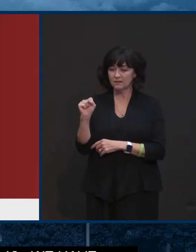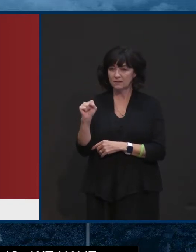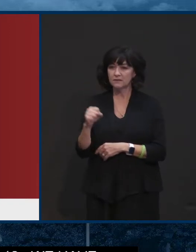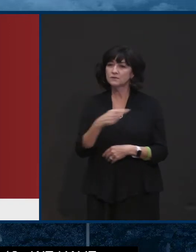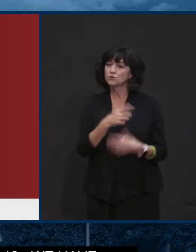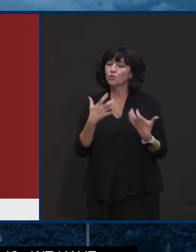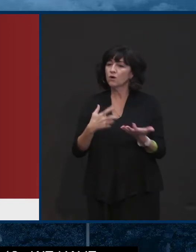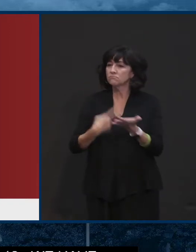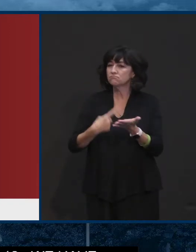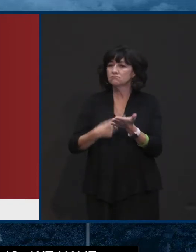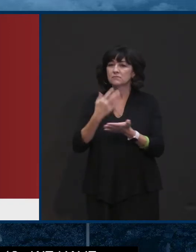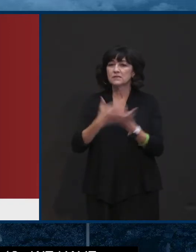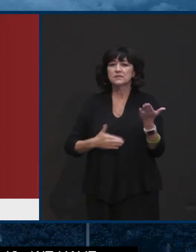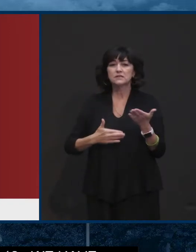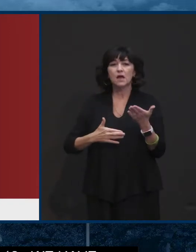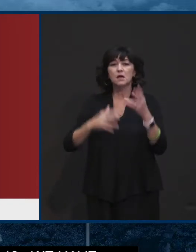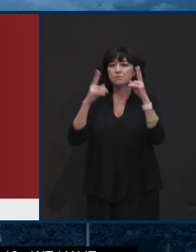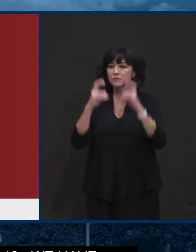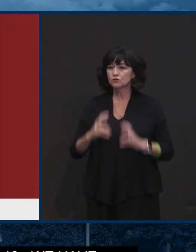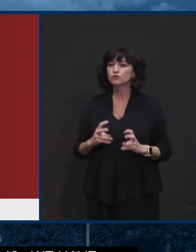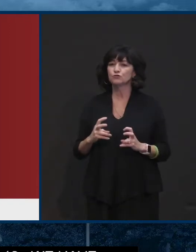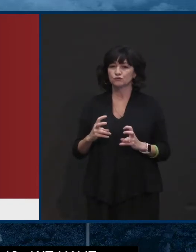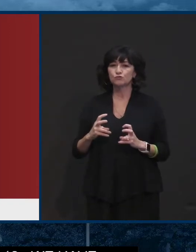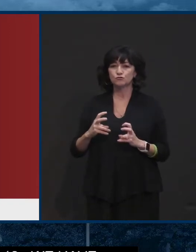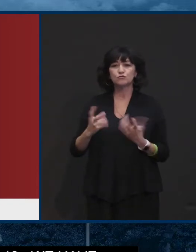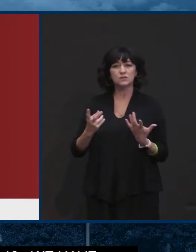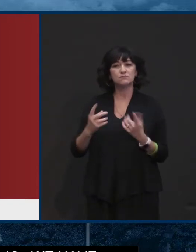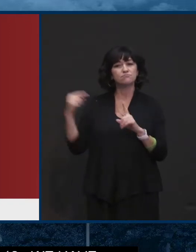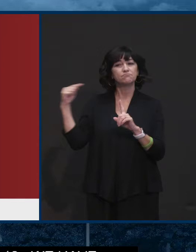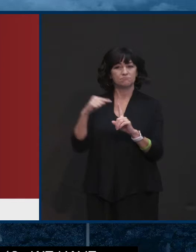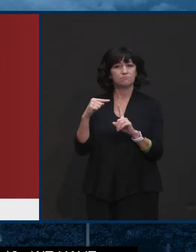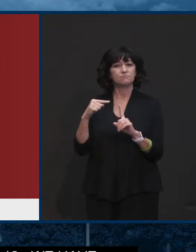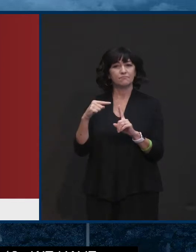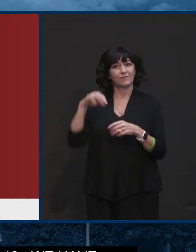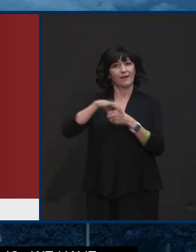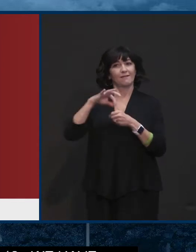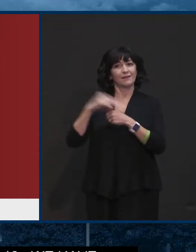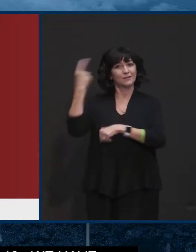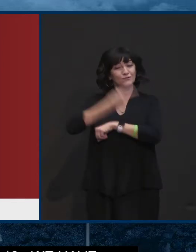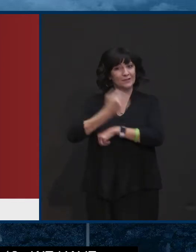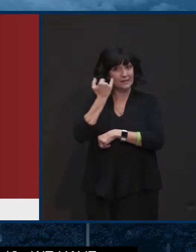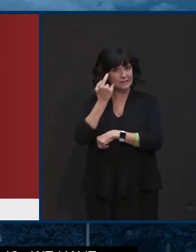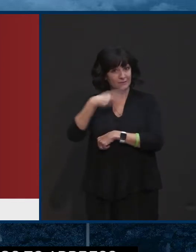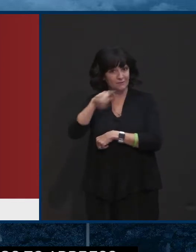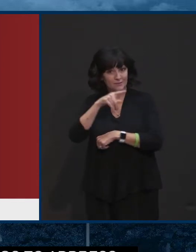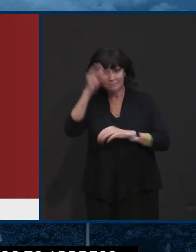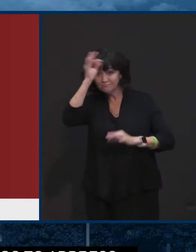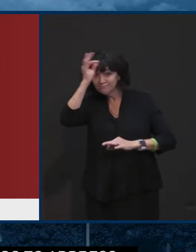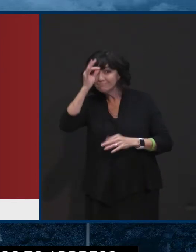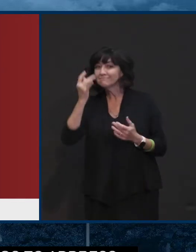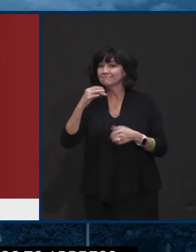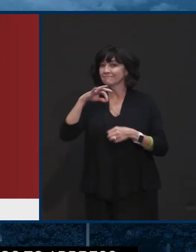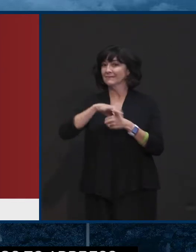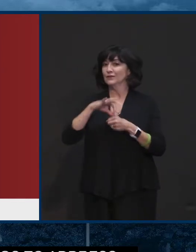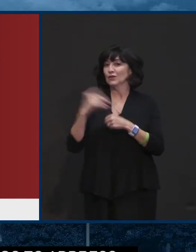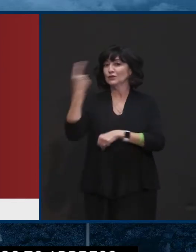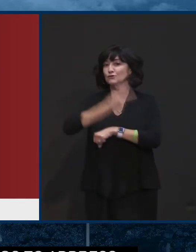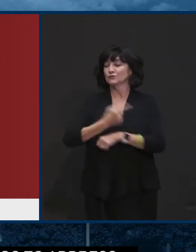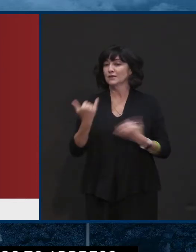around the election today. This is Election Day, as if you haven't figured that out. We've got just loads of